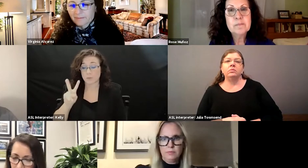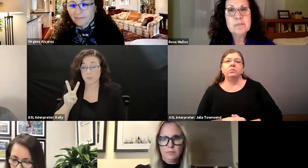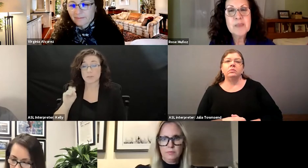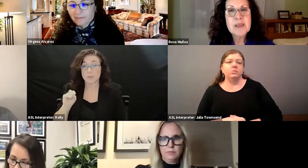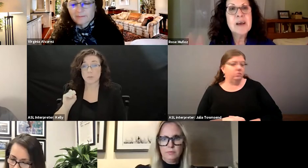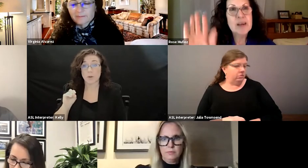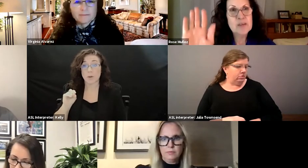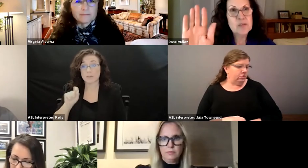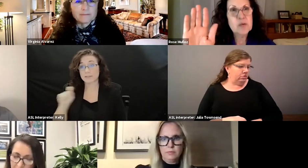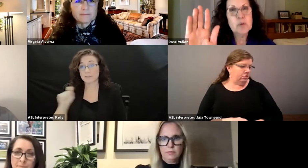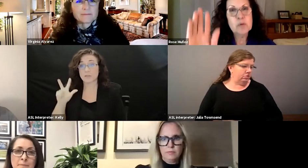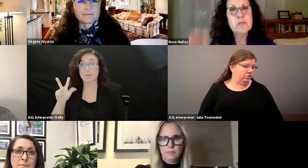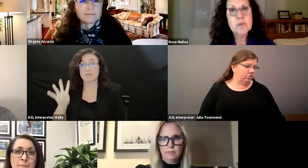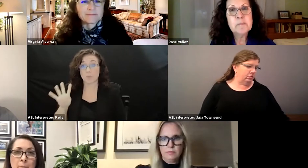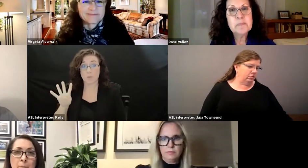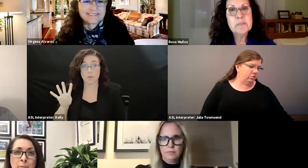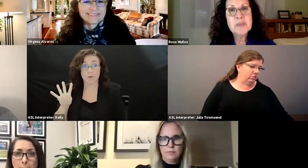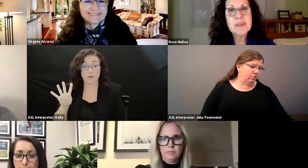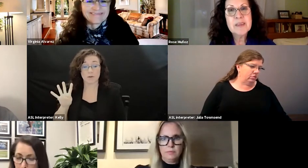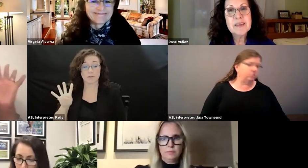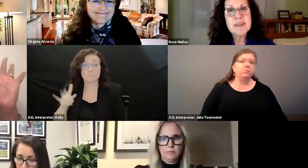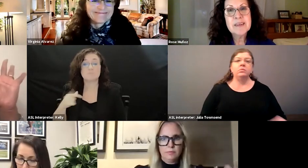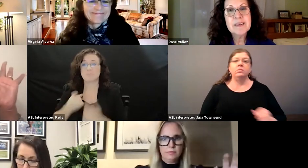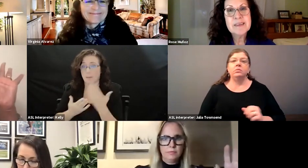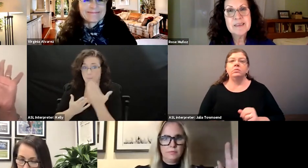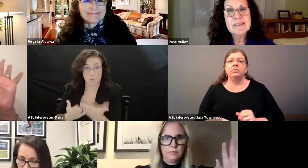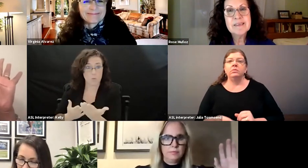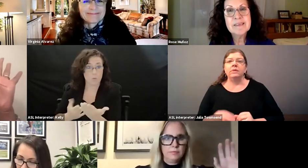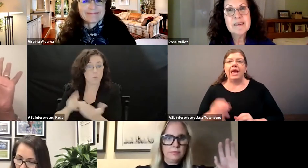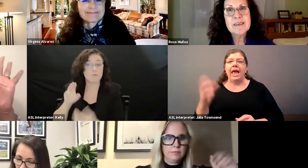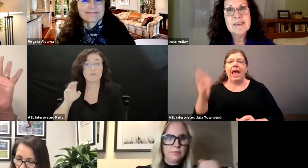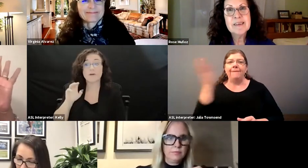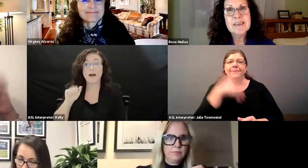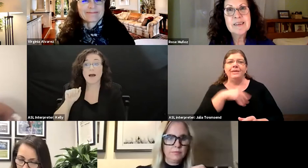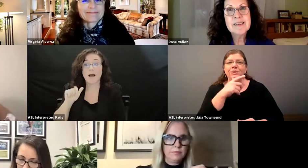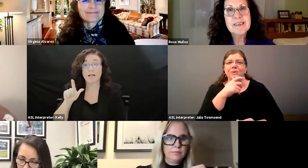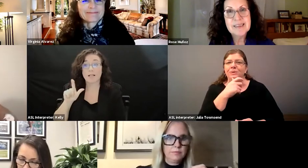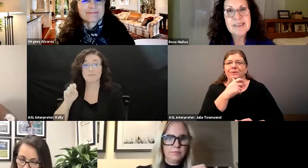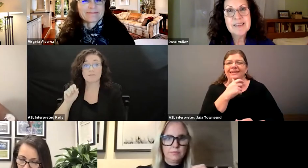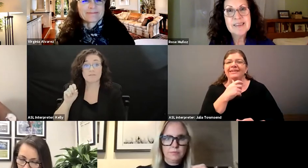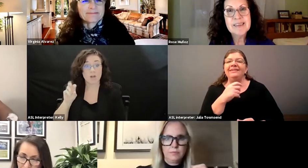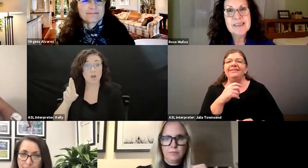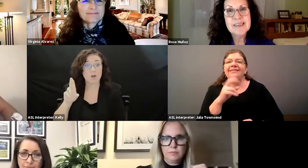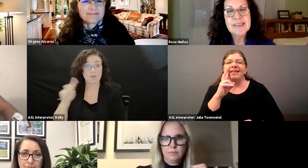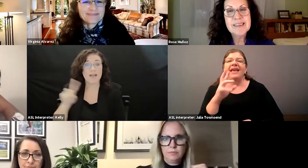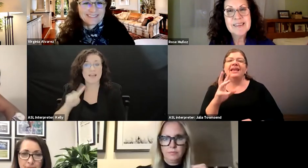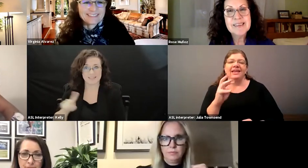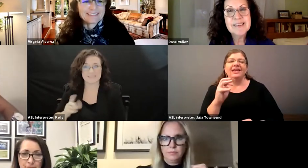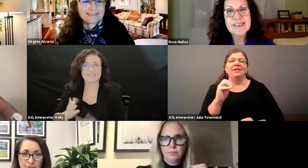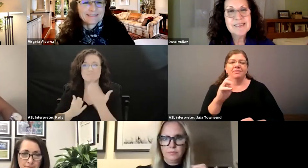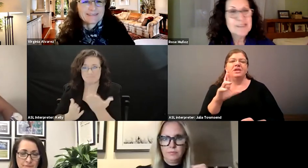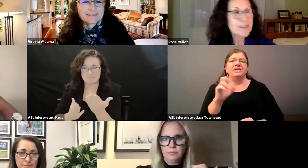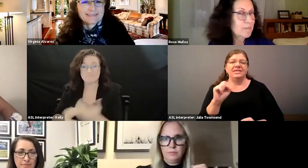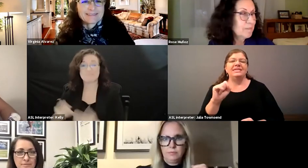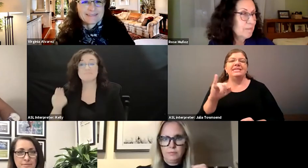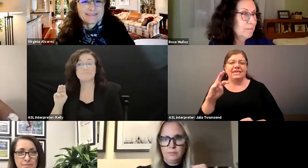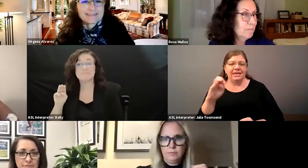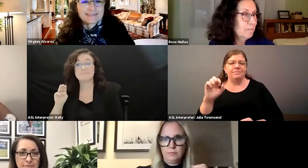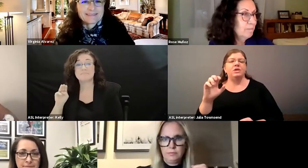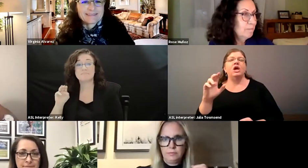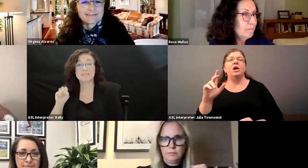201920-34 move thank you in a second thank you thank you miss sims moten and miss